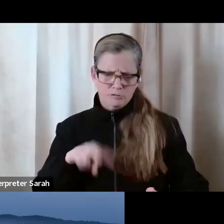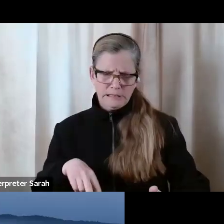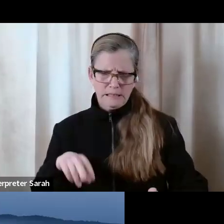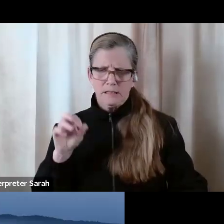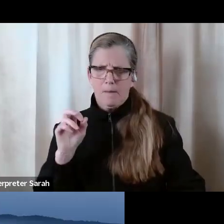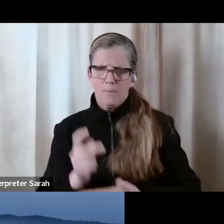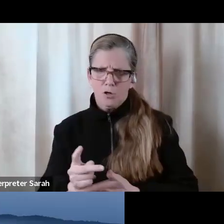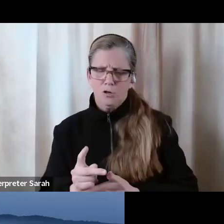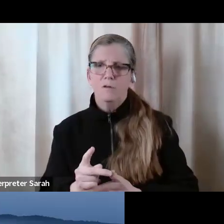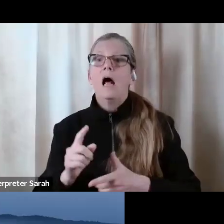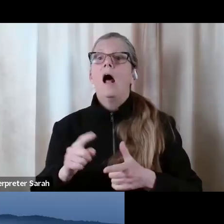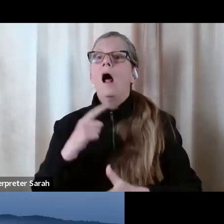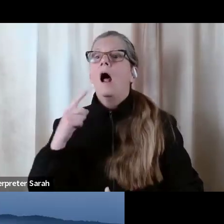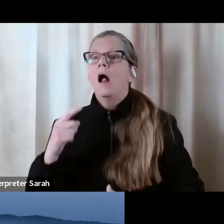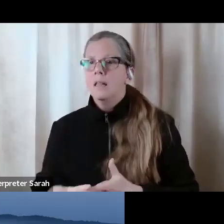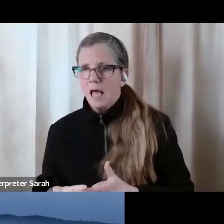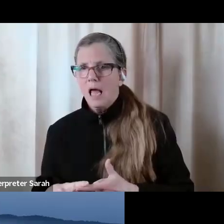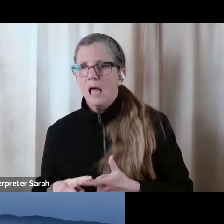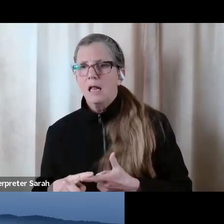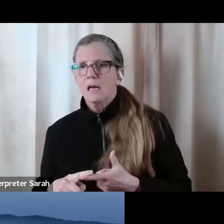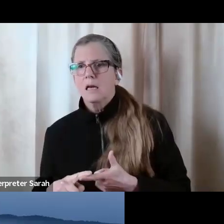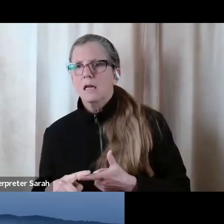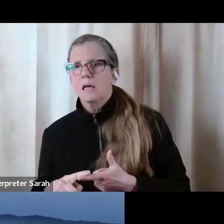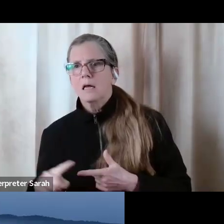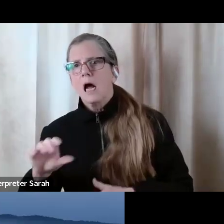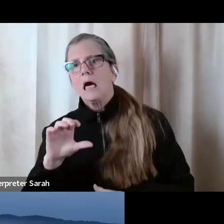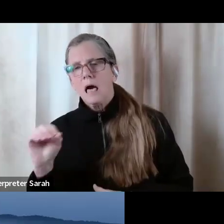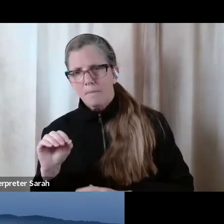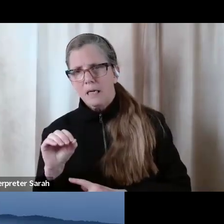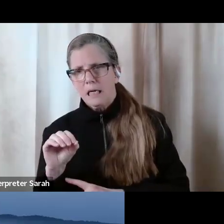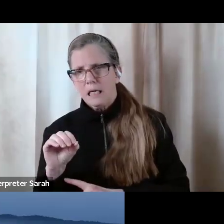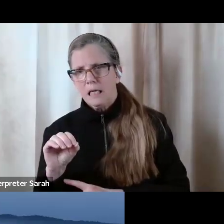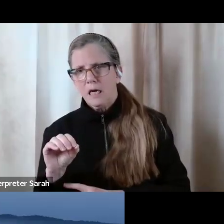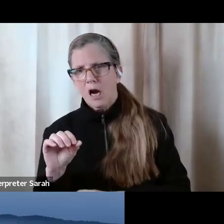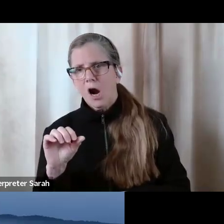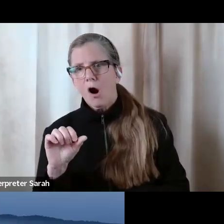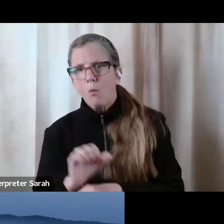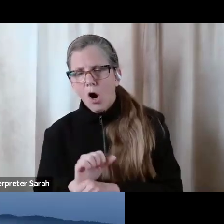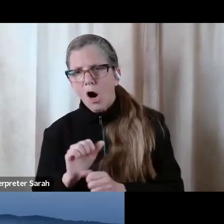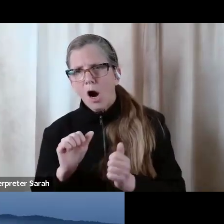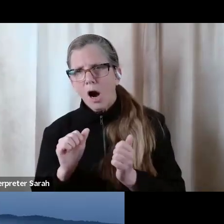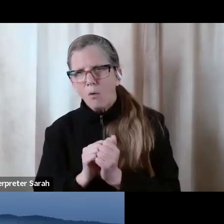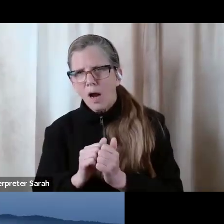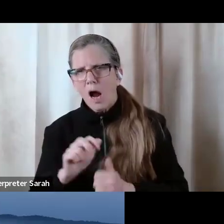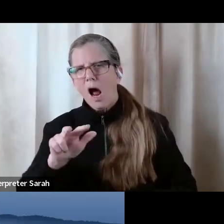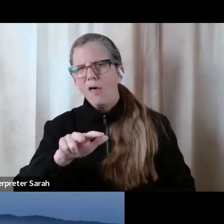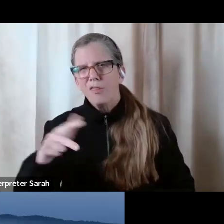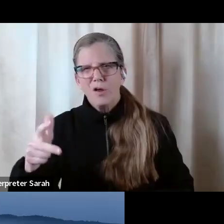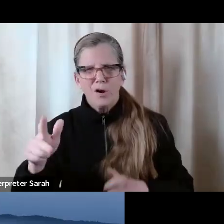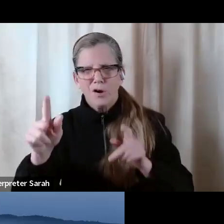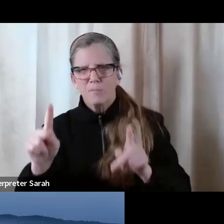this process where those providers work with your third-party administrator to set